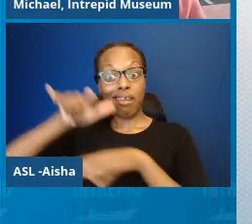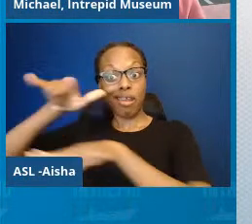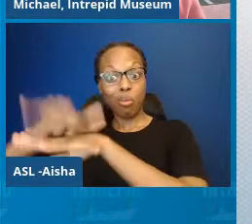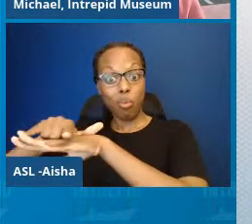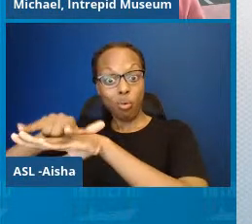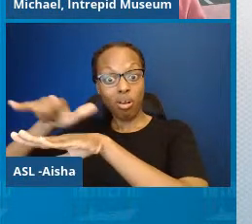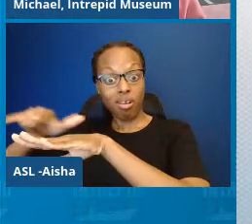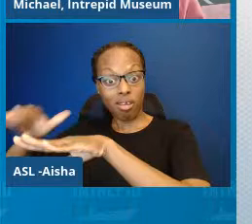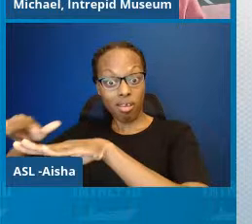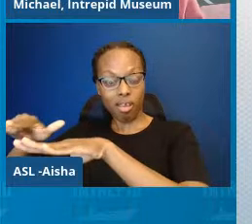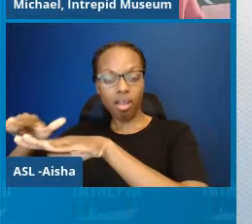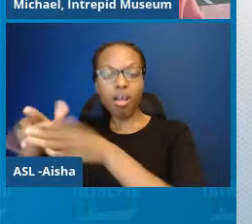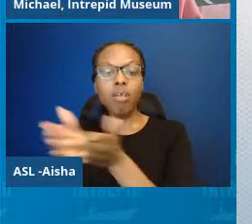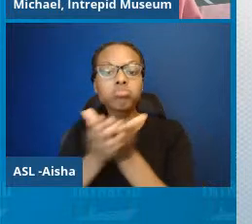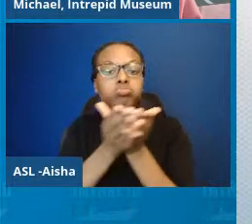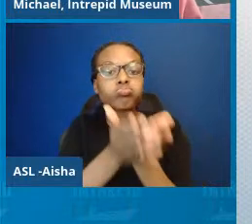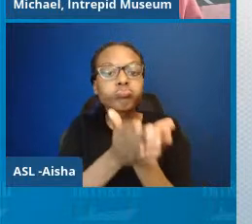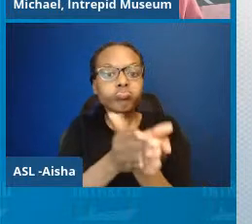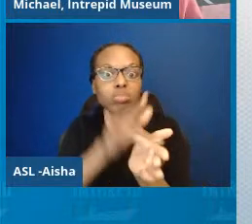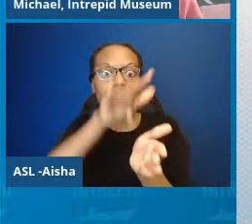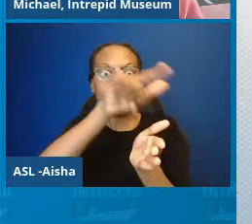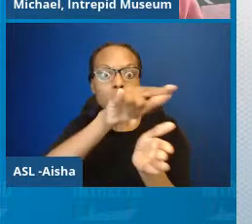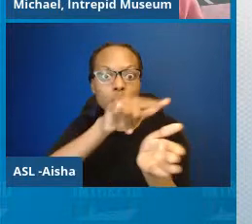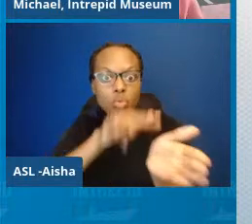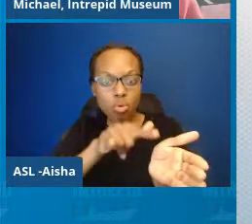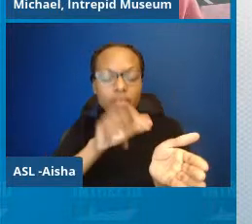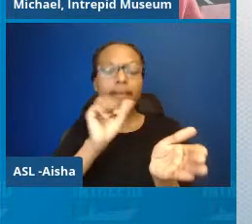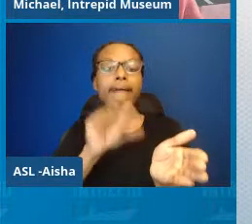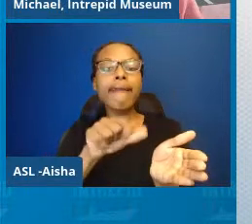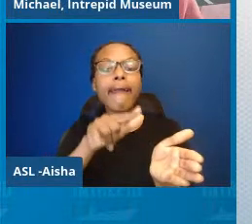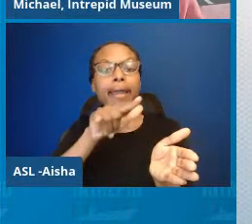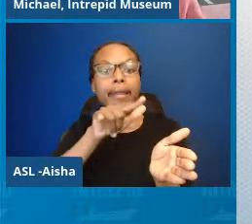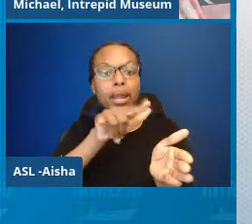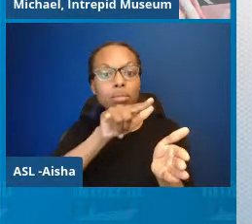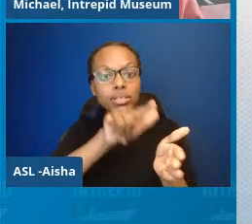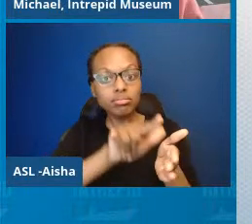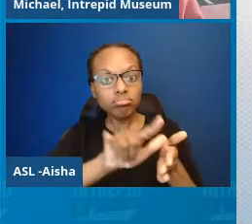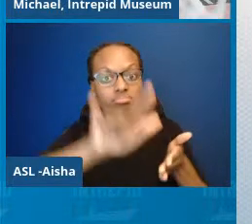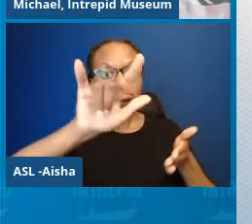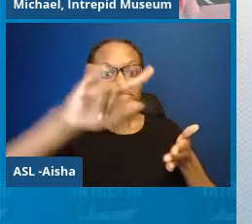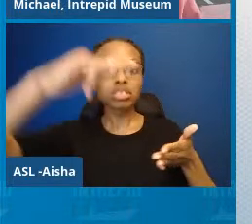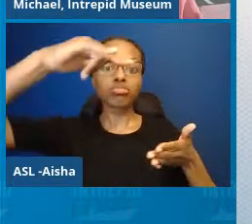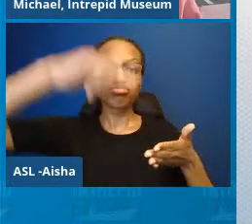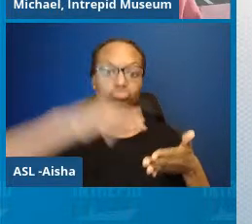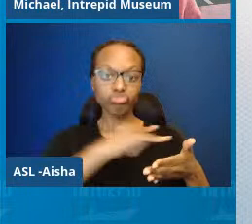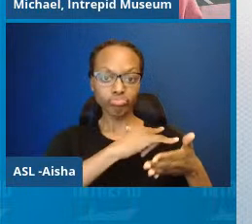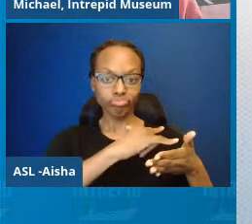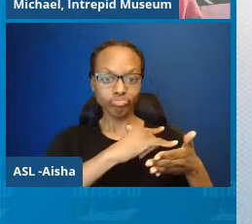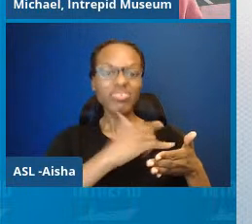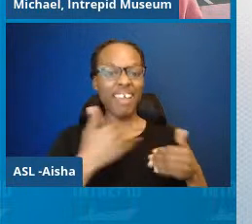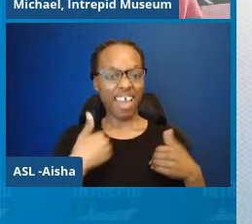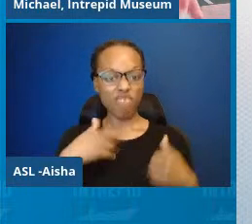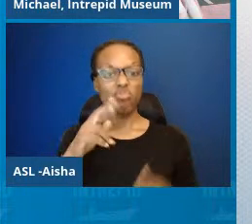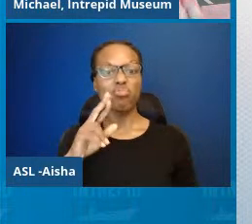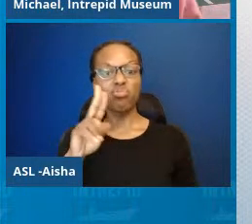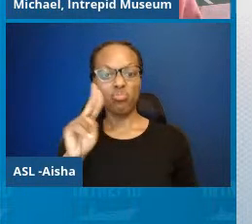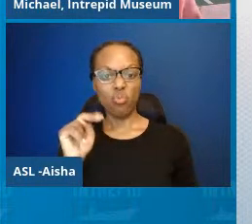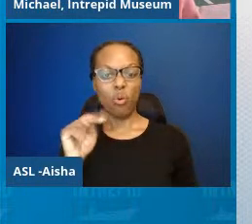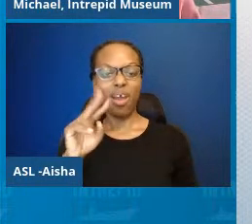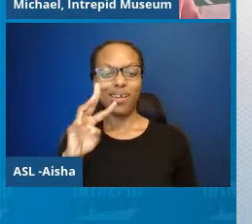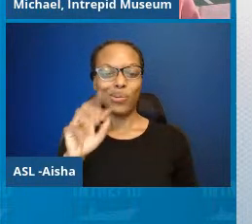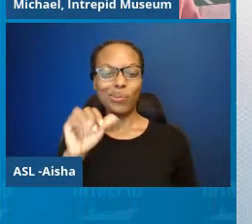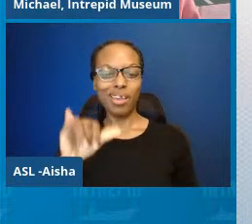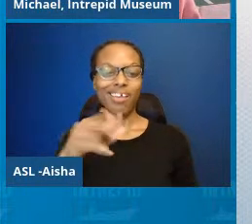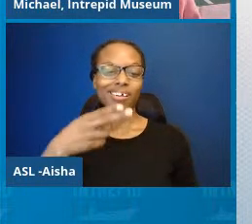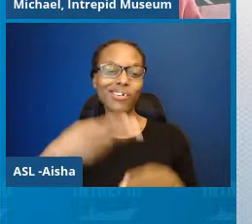where airplanes could take off and land on this flight deck, this runway. And the